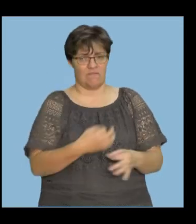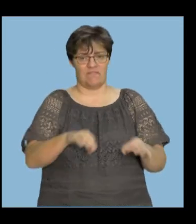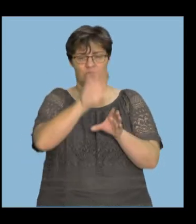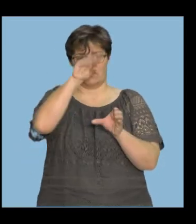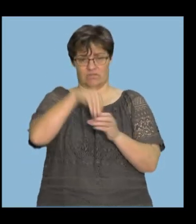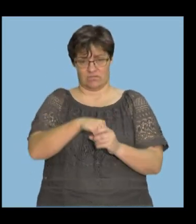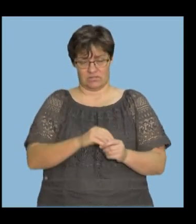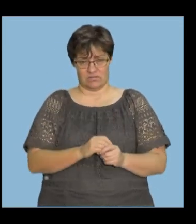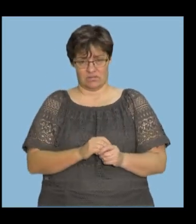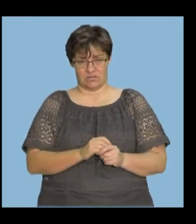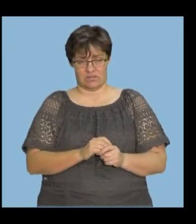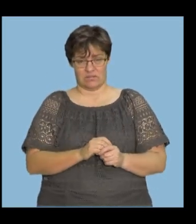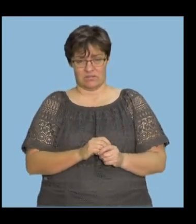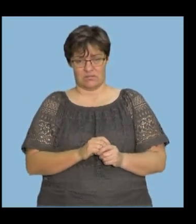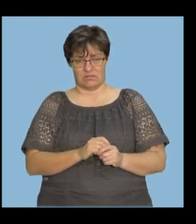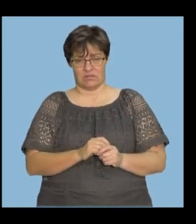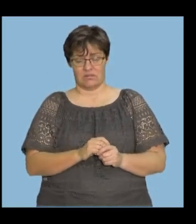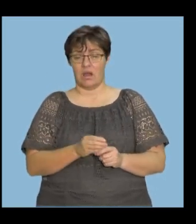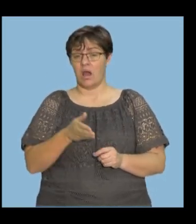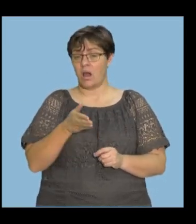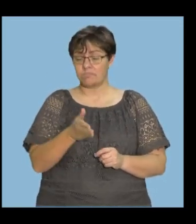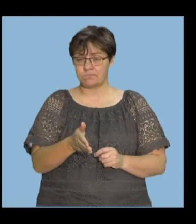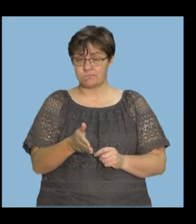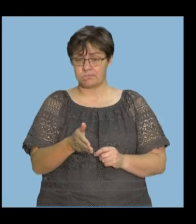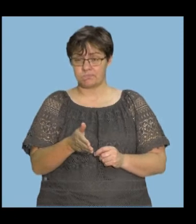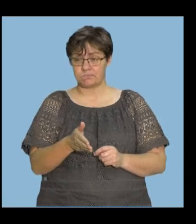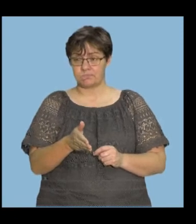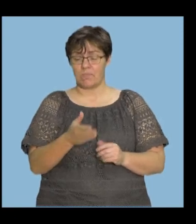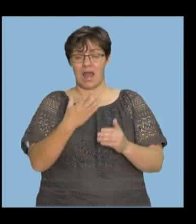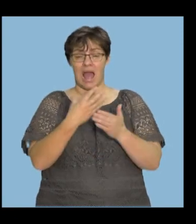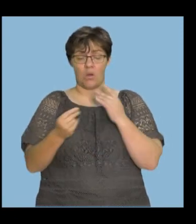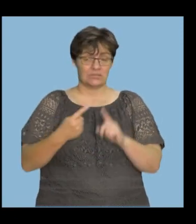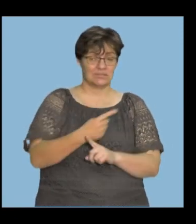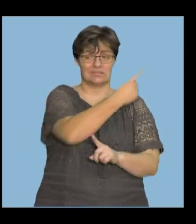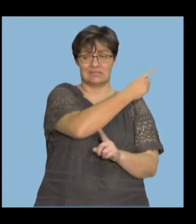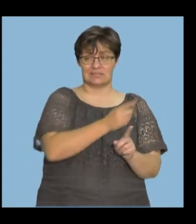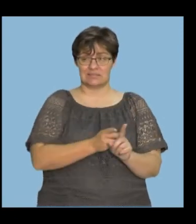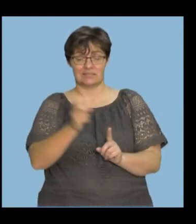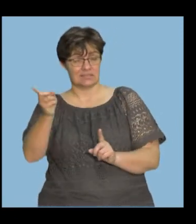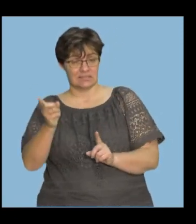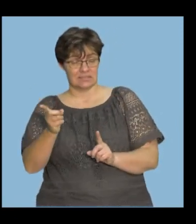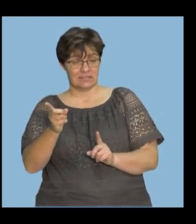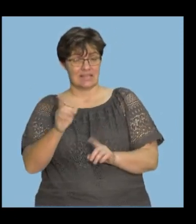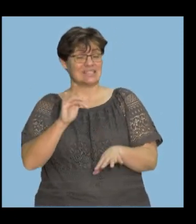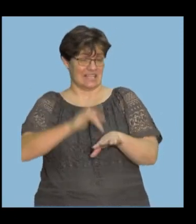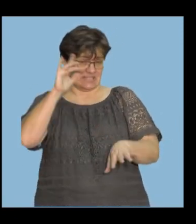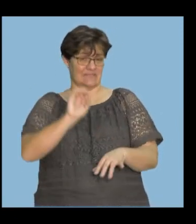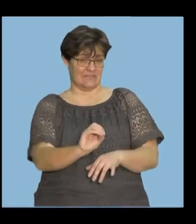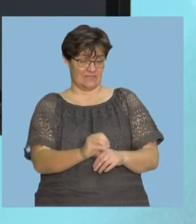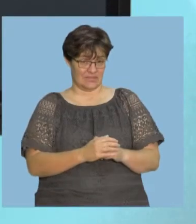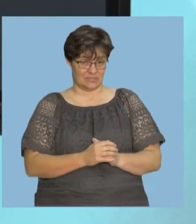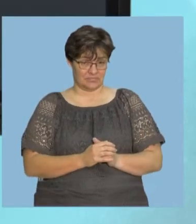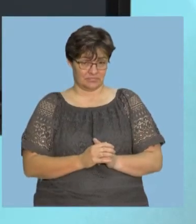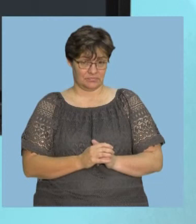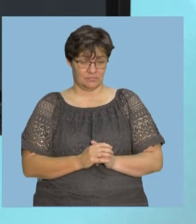is sensitive to the presence of outliers in the data. Are we all together?